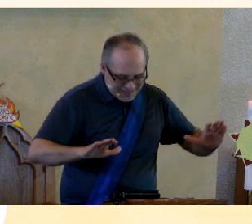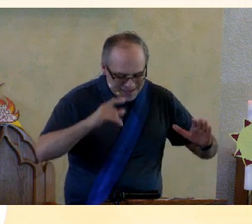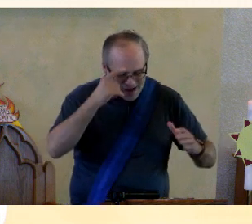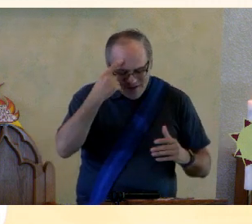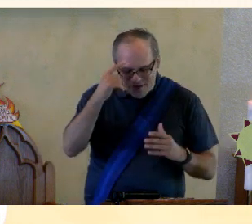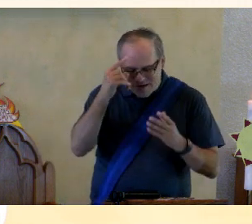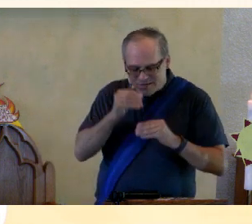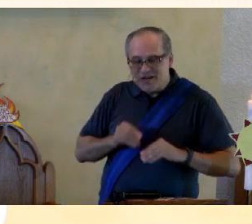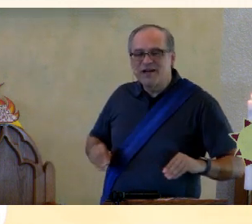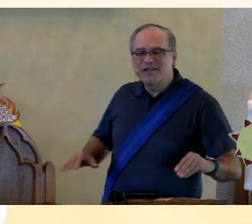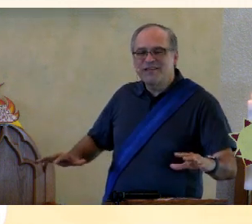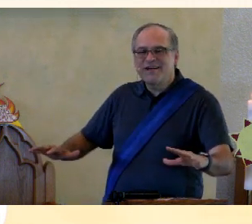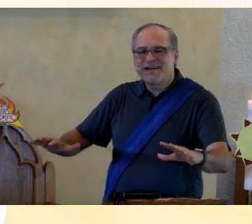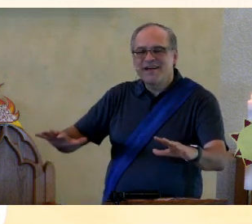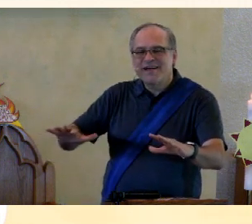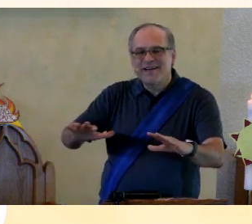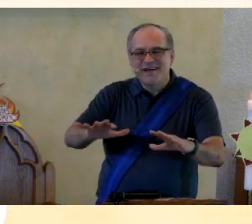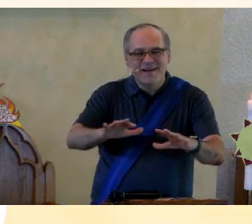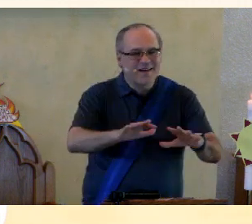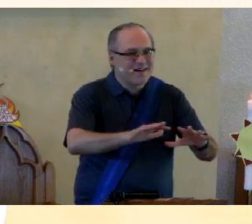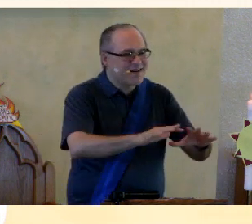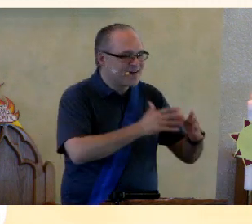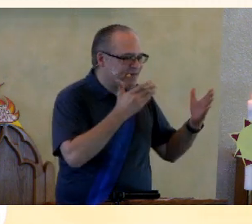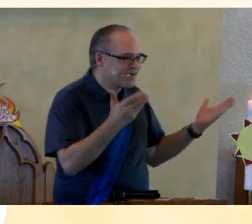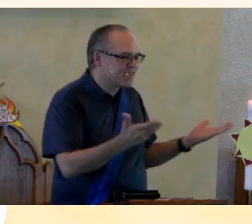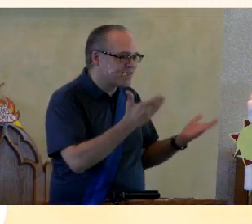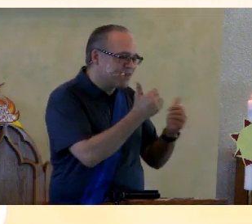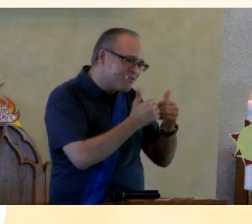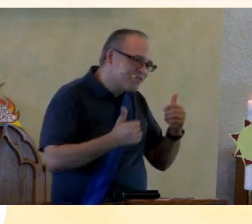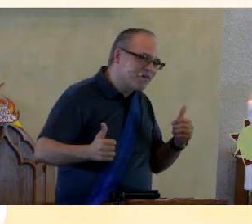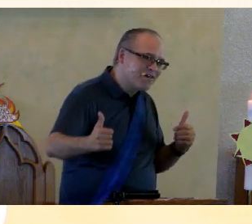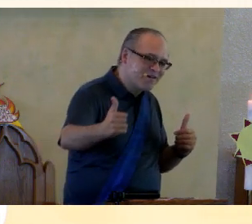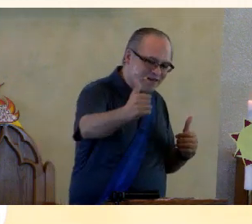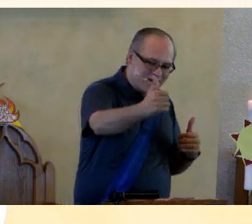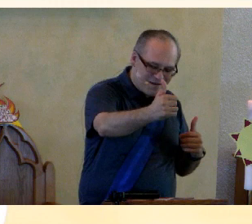peace for lands afar and